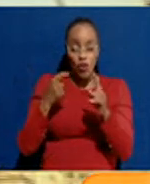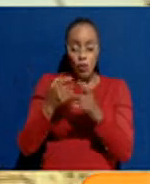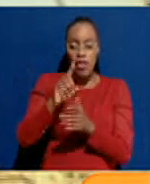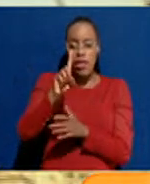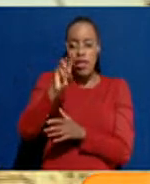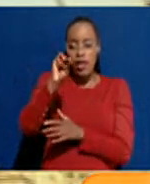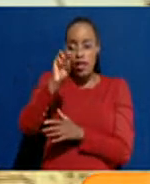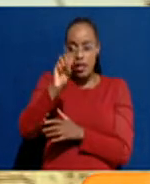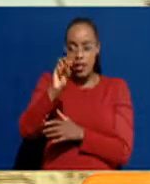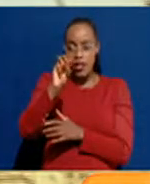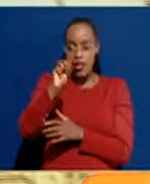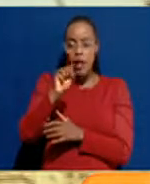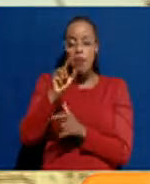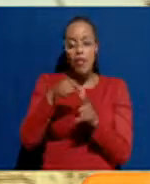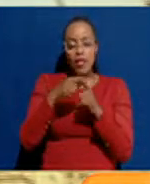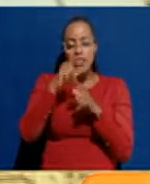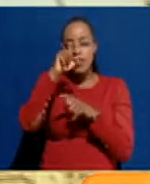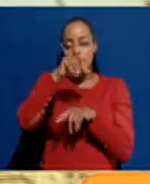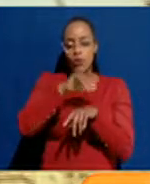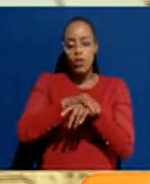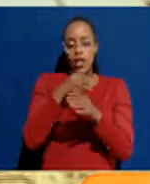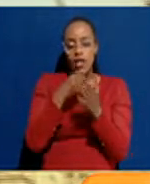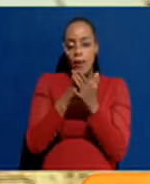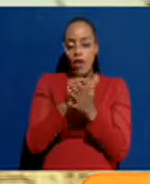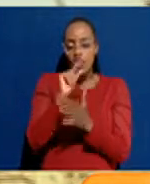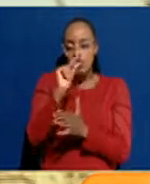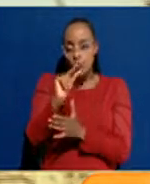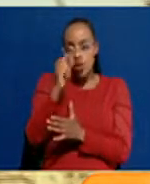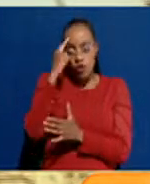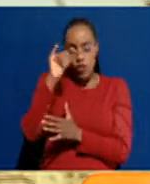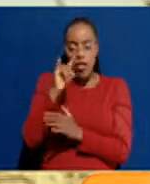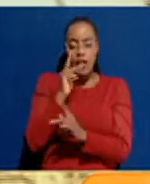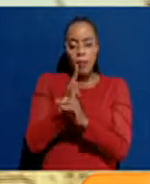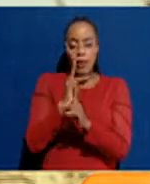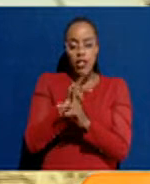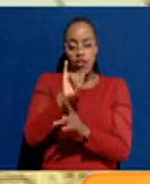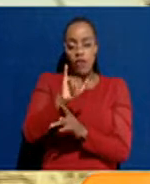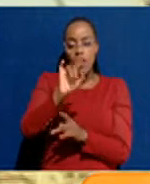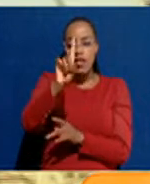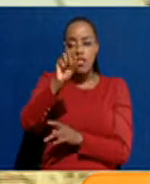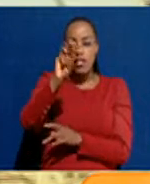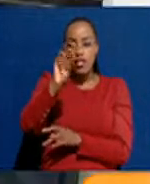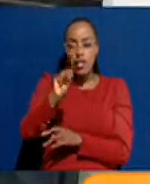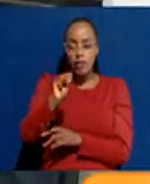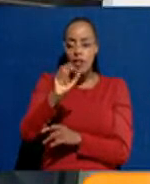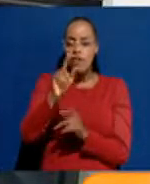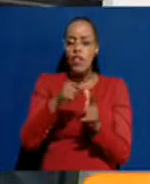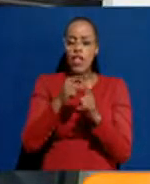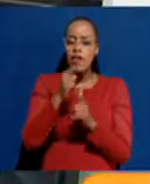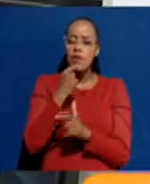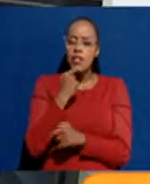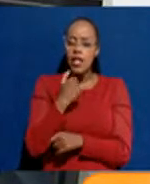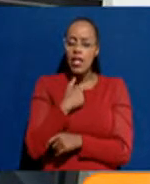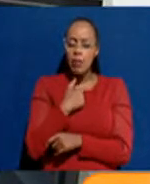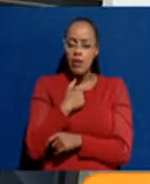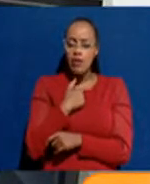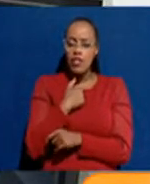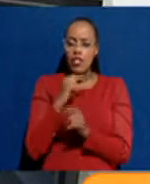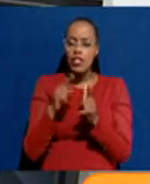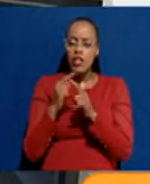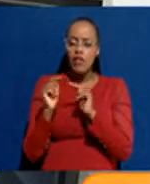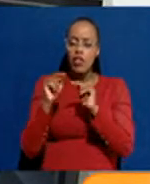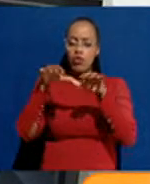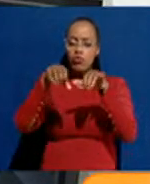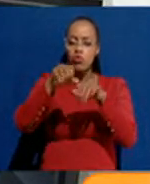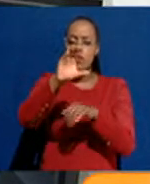right, there's some little money they should actually contribute for the maintenance of these water towers. Tell me, you've come in as a